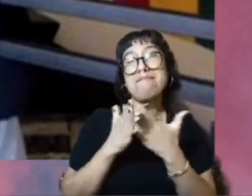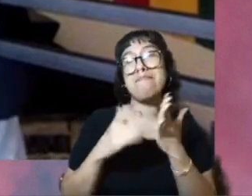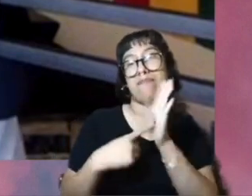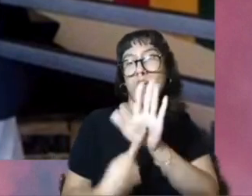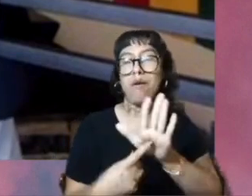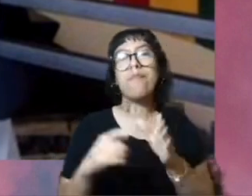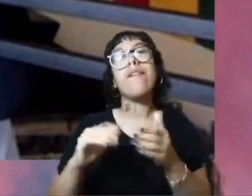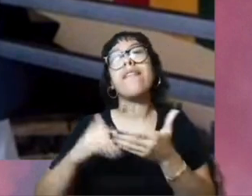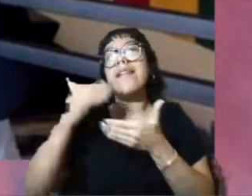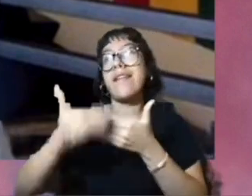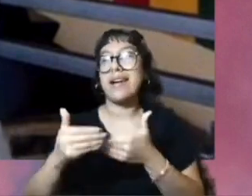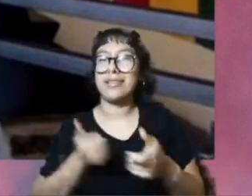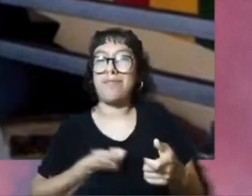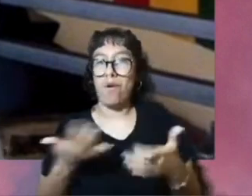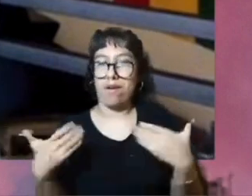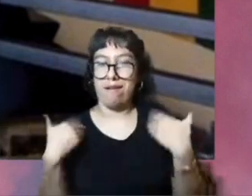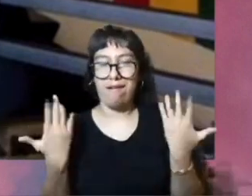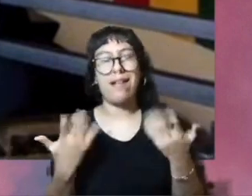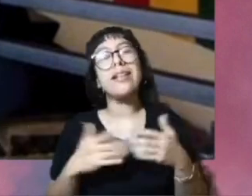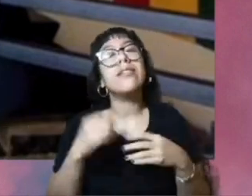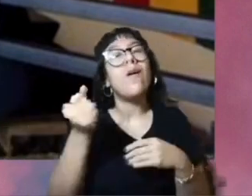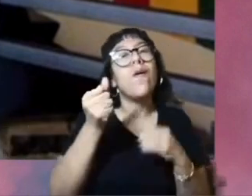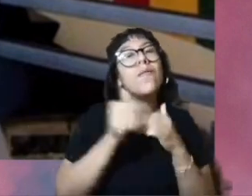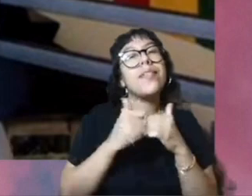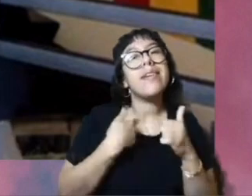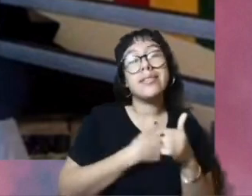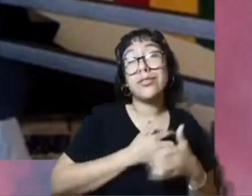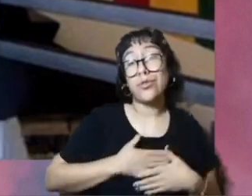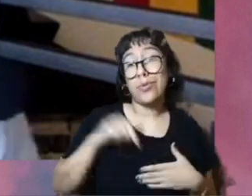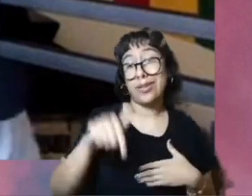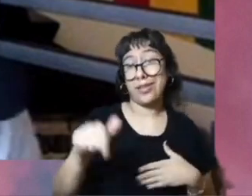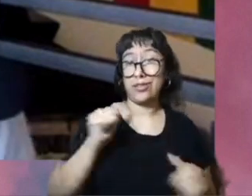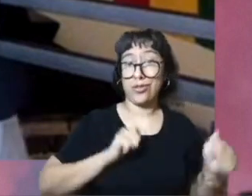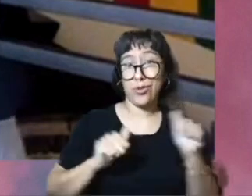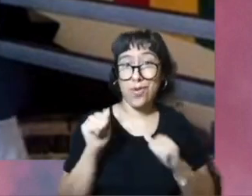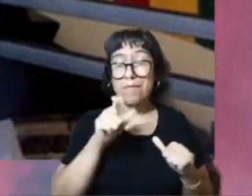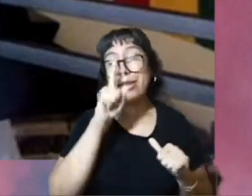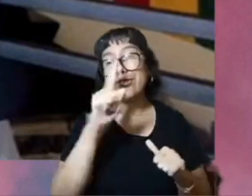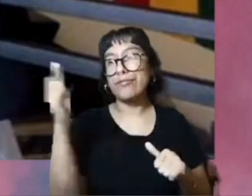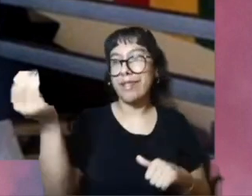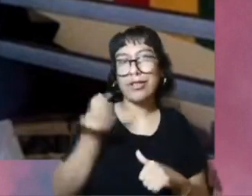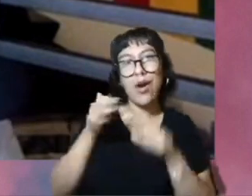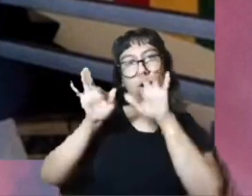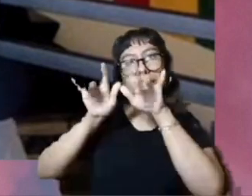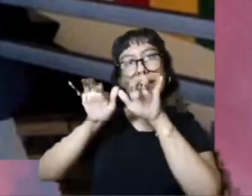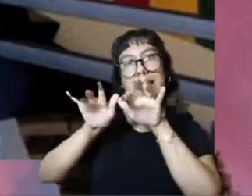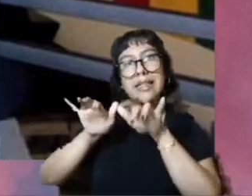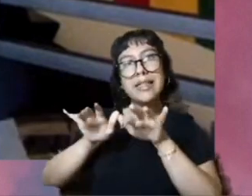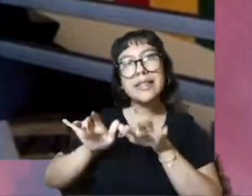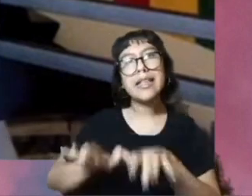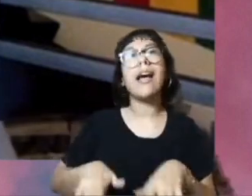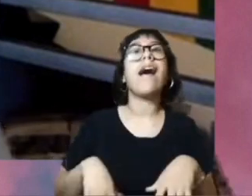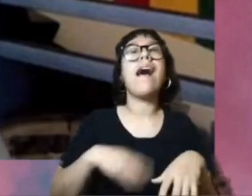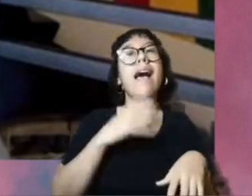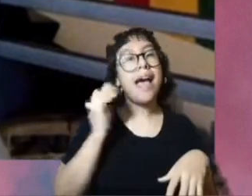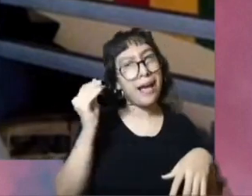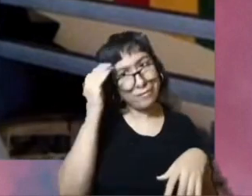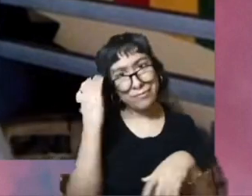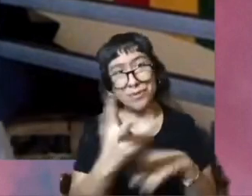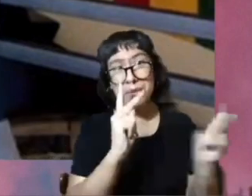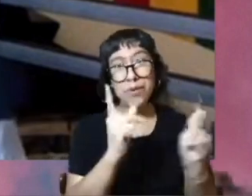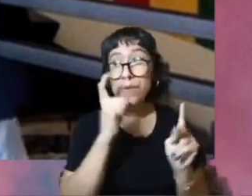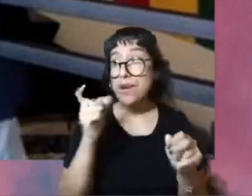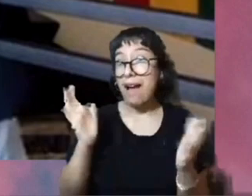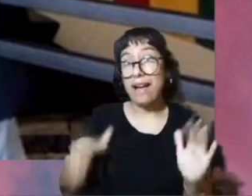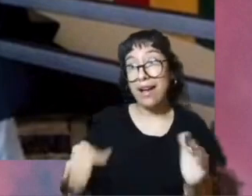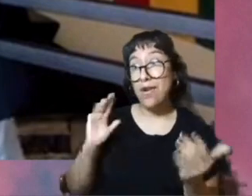feature. Okay, so y'all hang tight with us. If you're enjoying the show, make sure you letting us know, and tell your people who aren't here